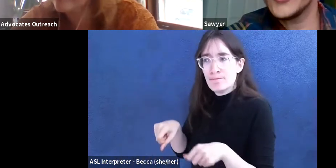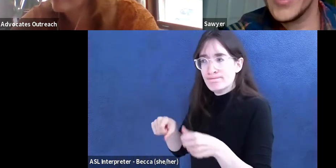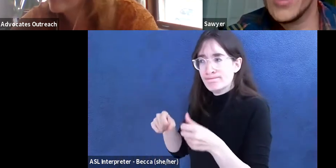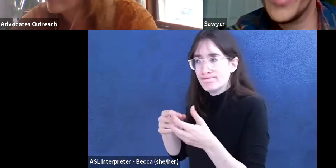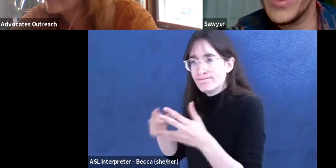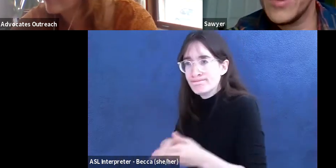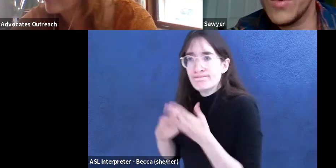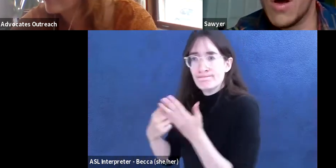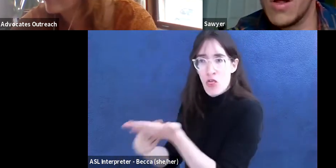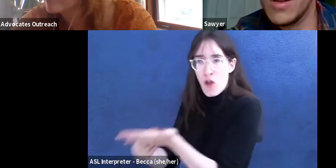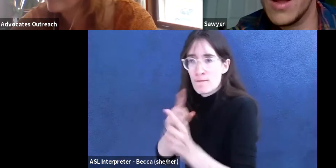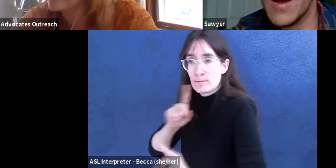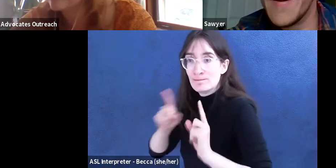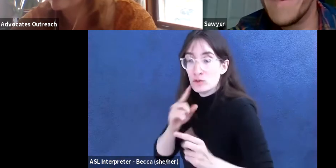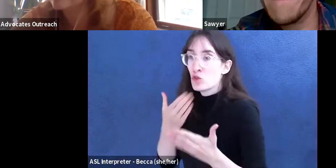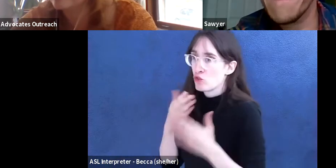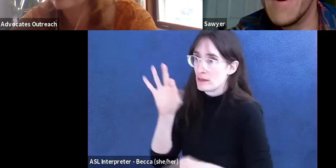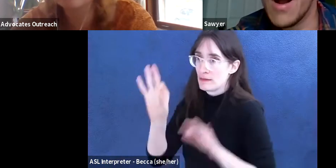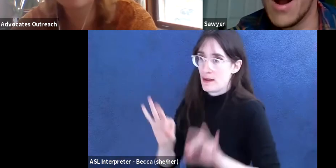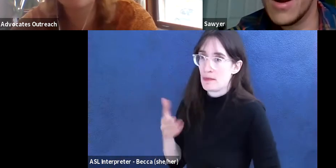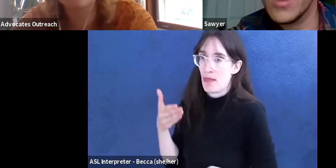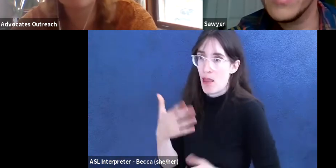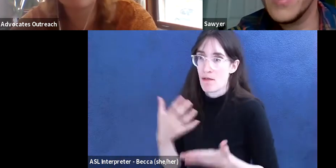slides and things like that.